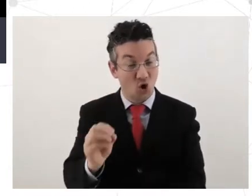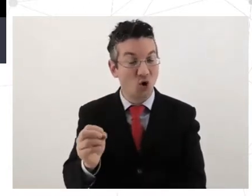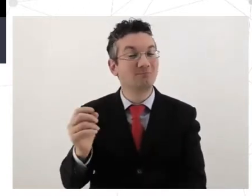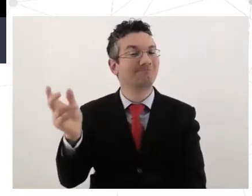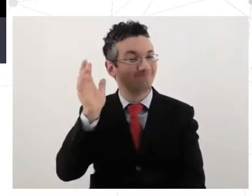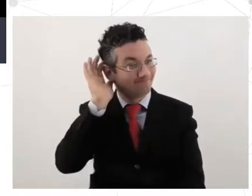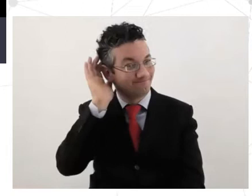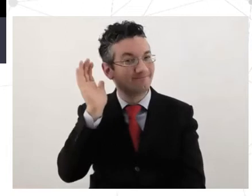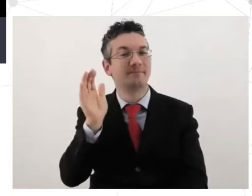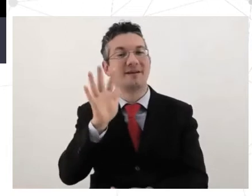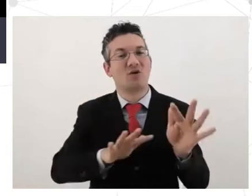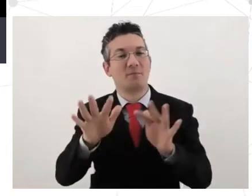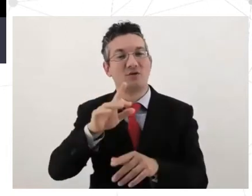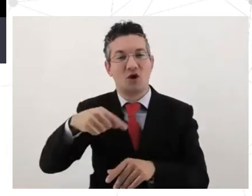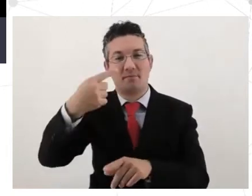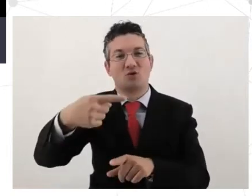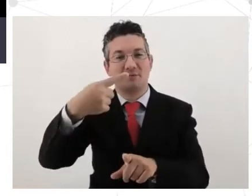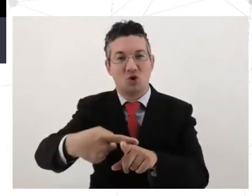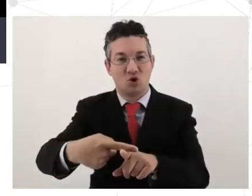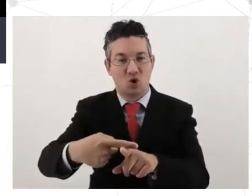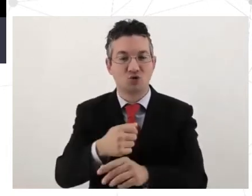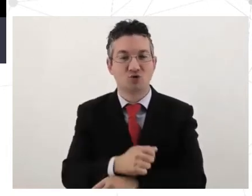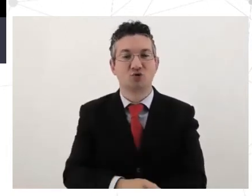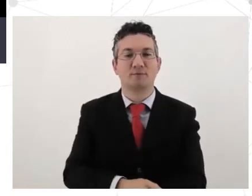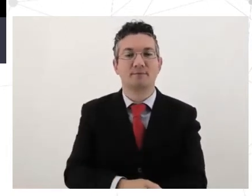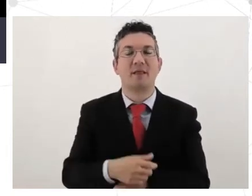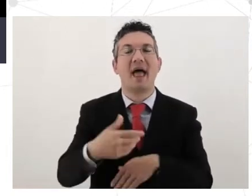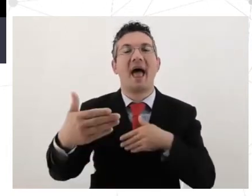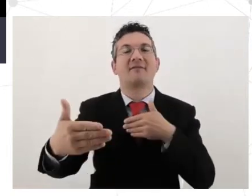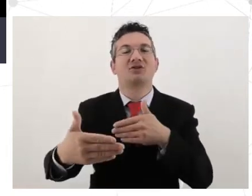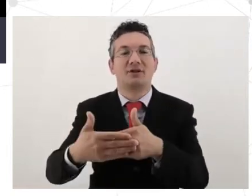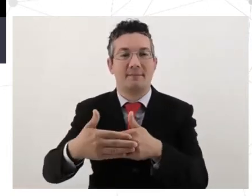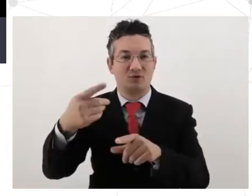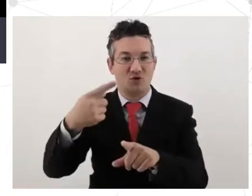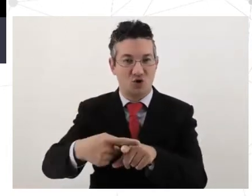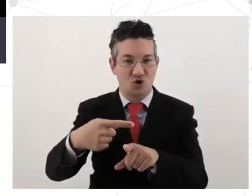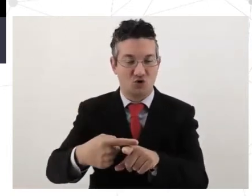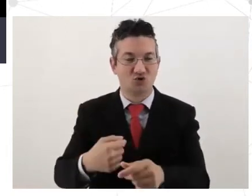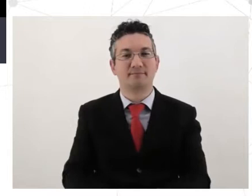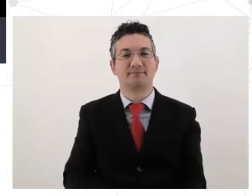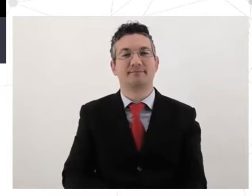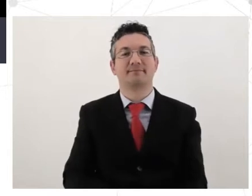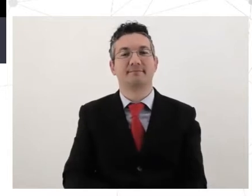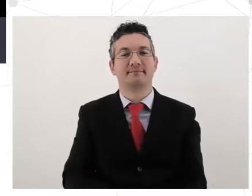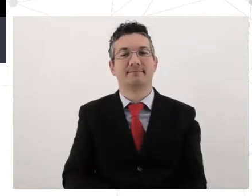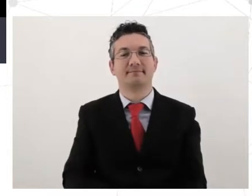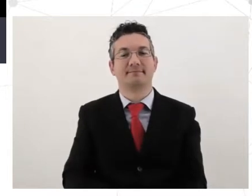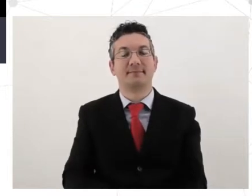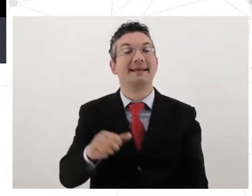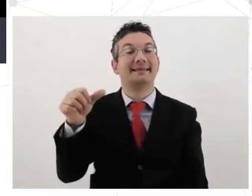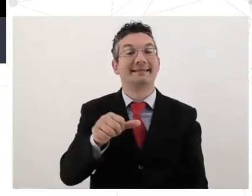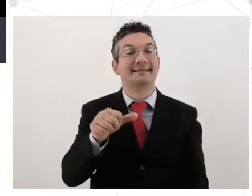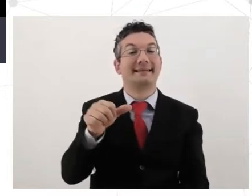from Ireland, Marie Trudel, who's in the San Francisco area, and Michael Evans, who's in Australia. So with